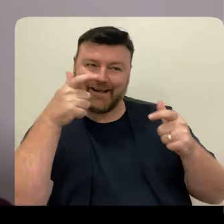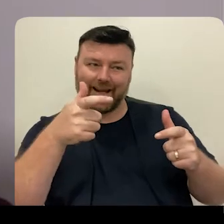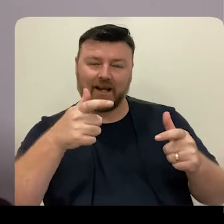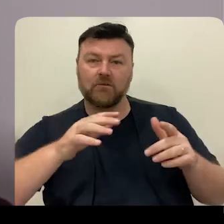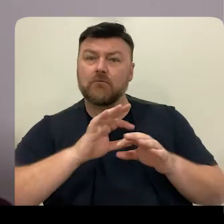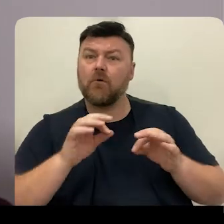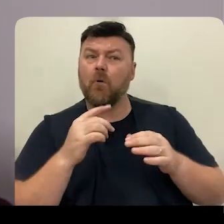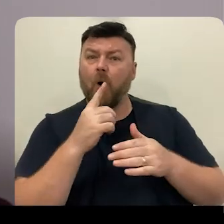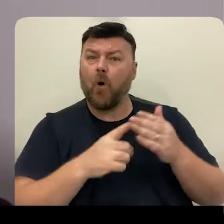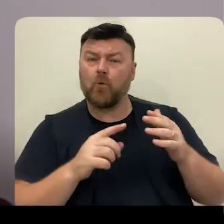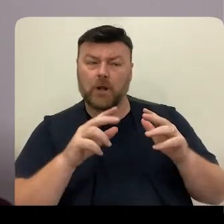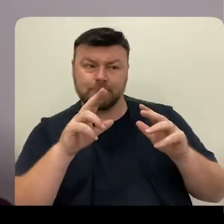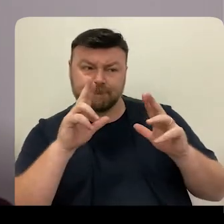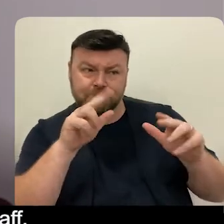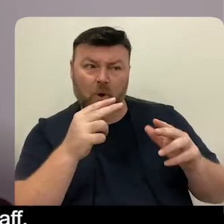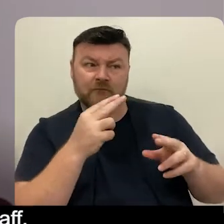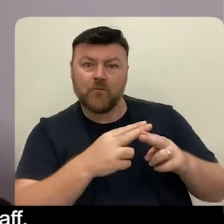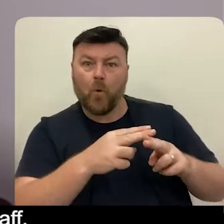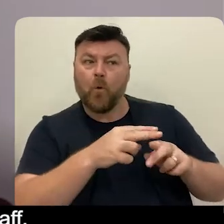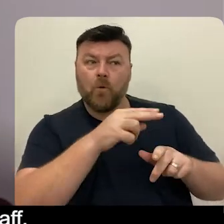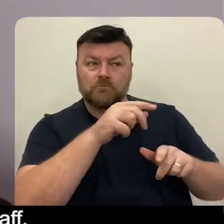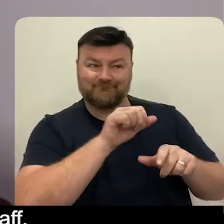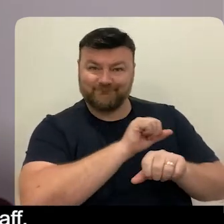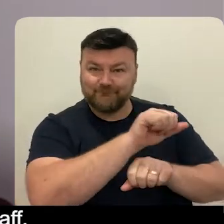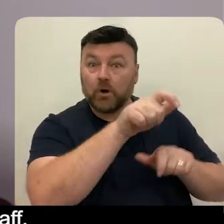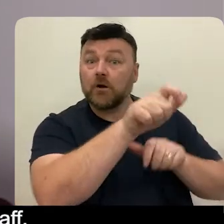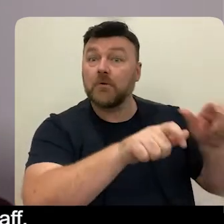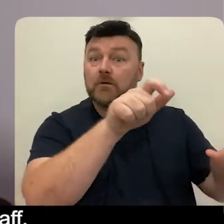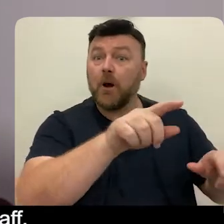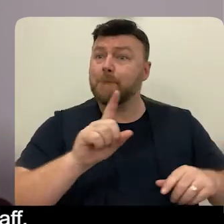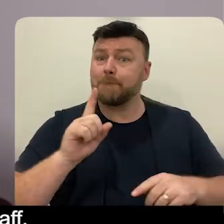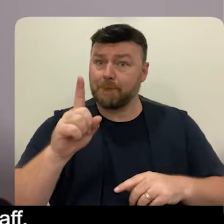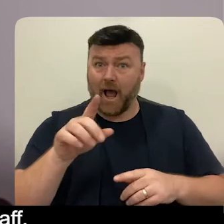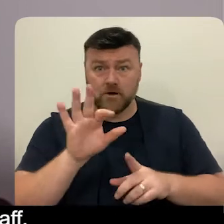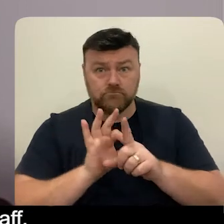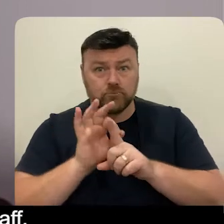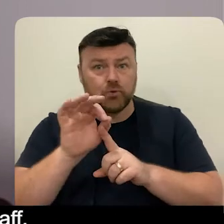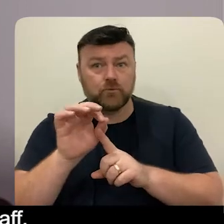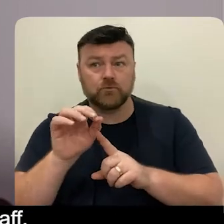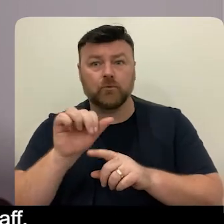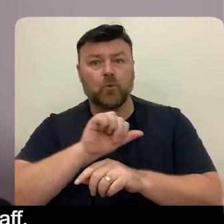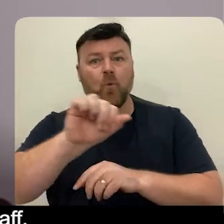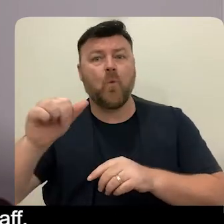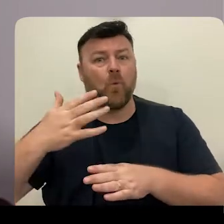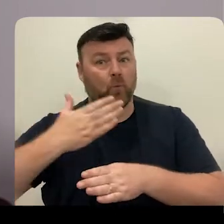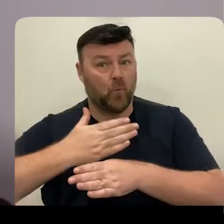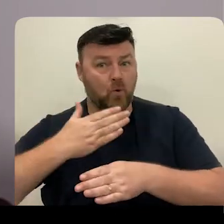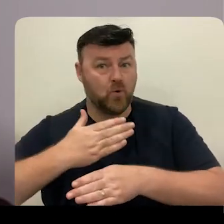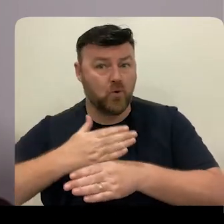outcomes for consumers, but it's also about improving workplaces for staff,